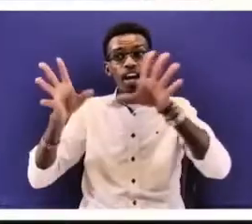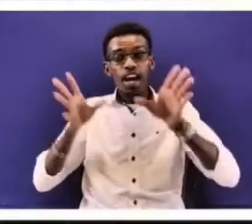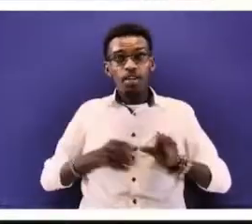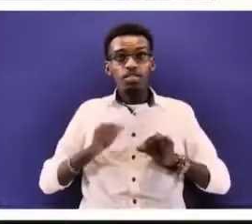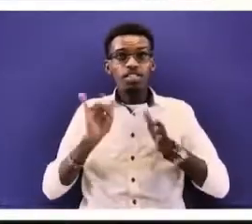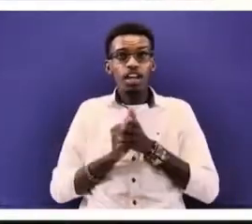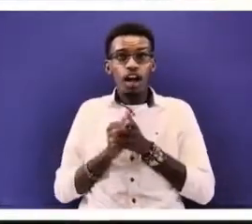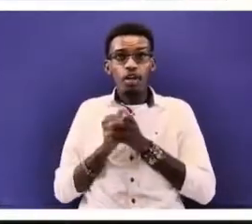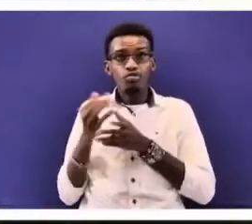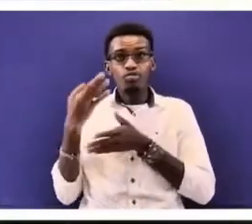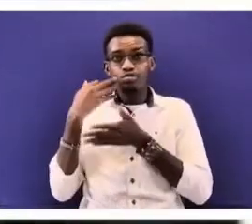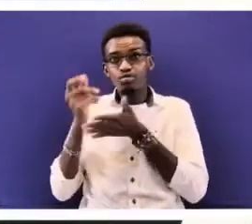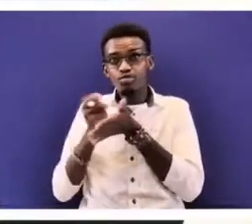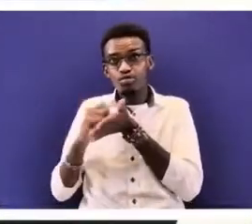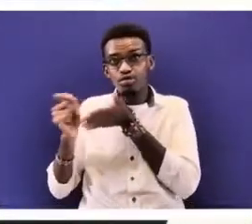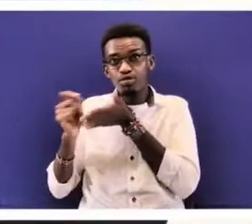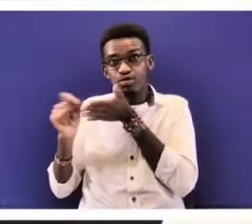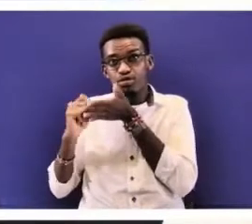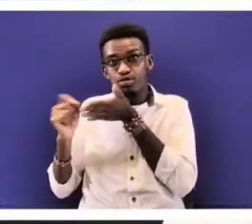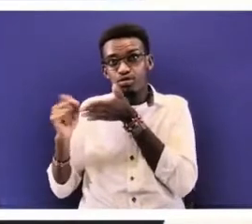type of love letters?